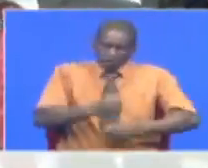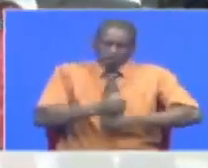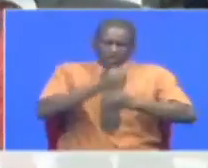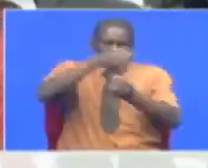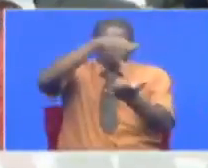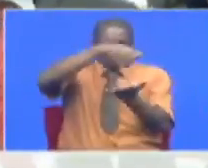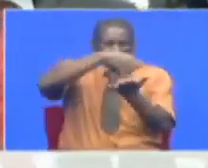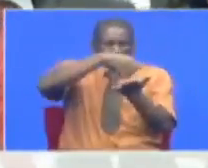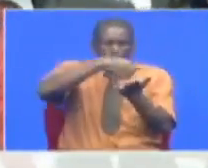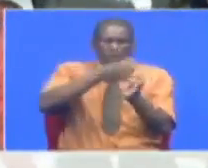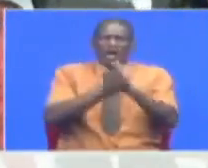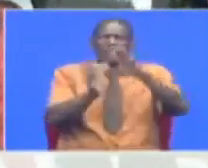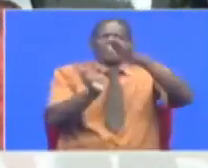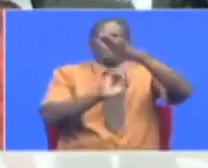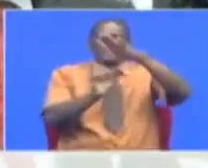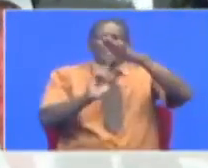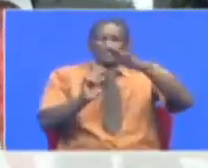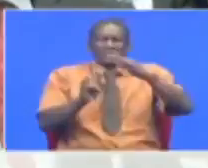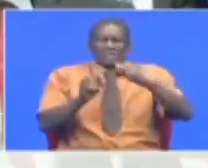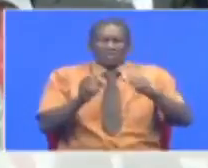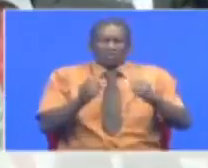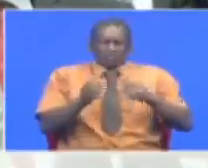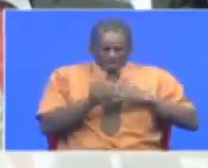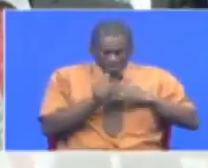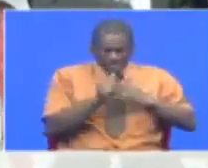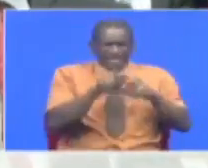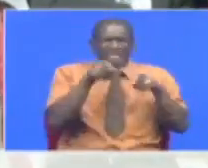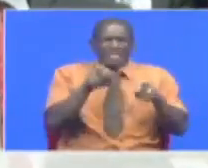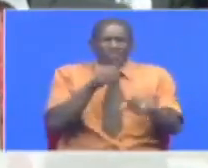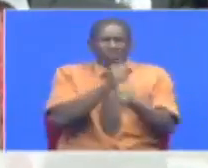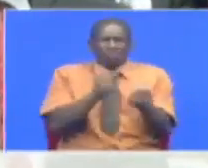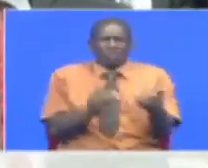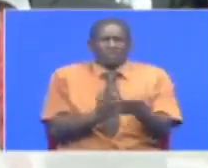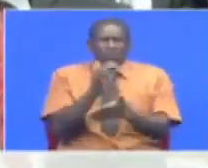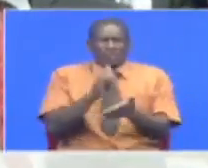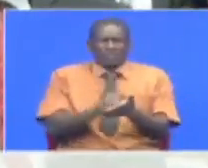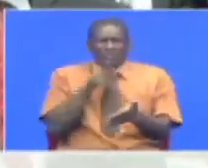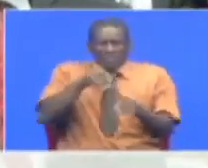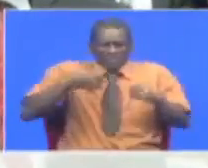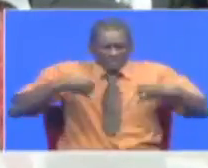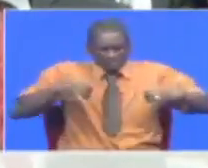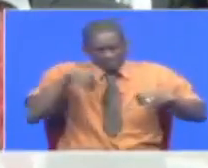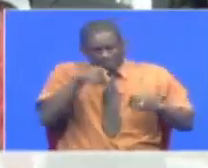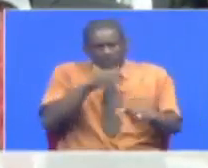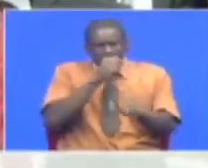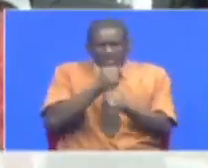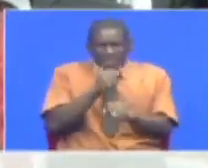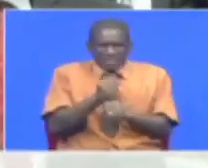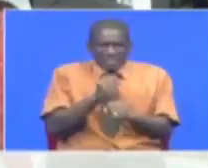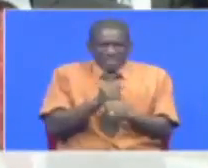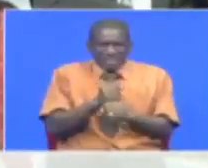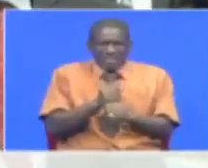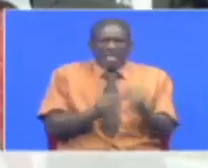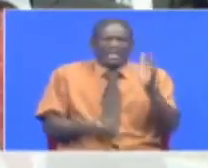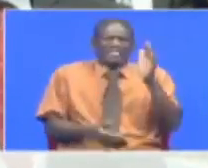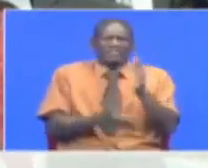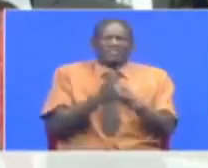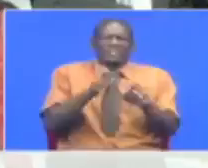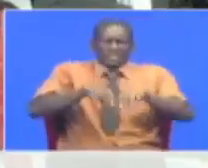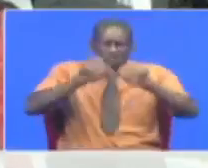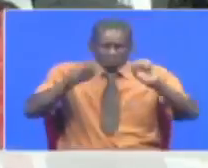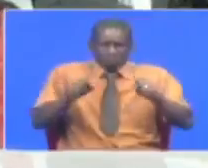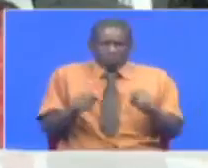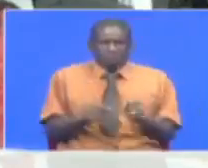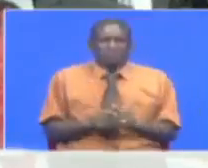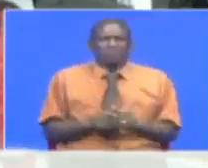board, and the ministry will take the lead in making sure that this implementation is done timeously and the effect of